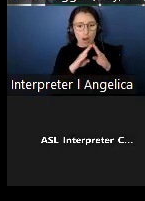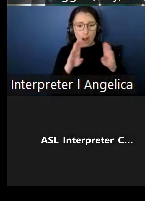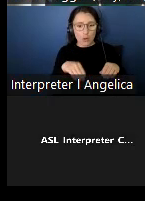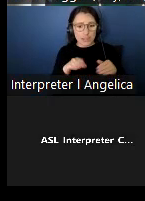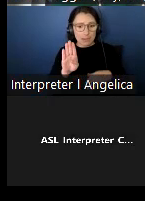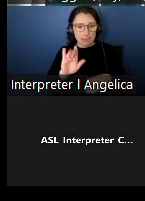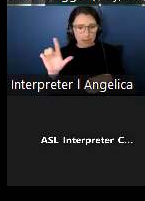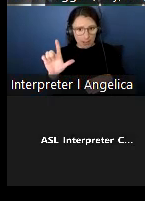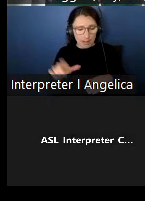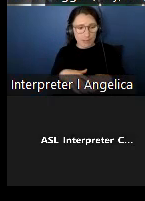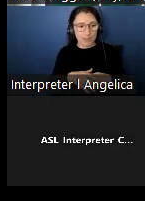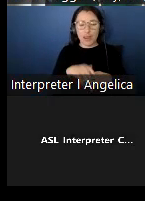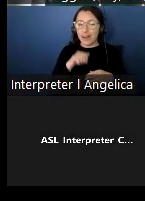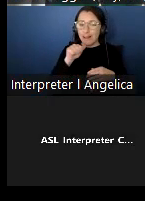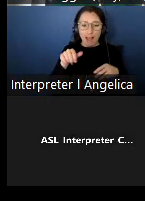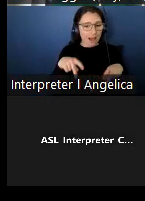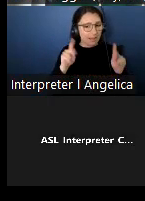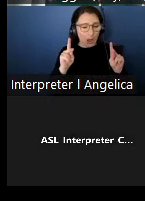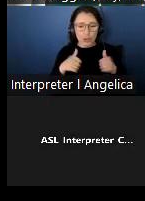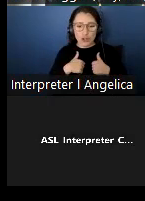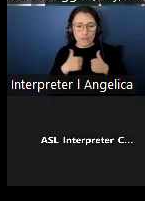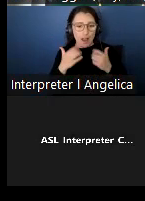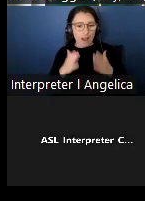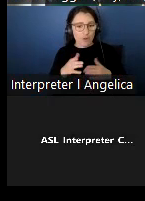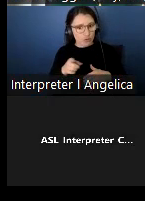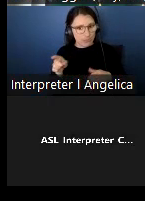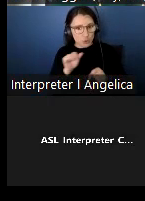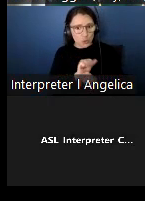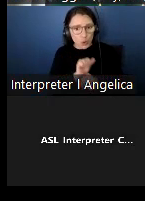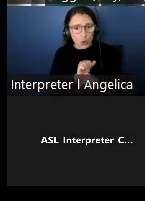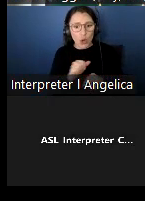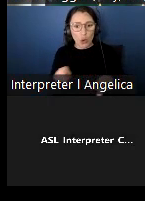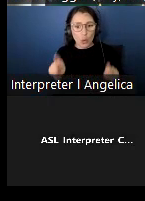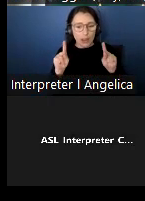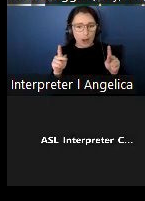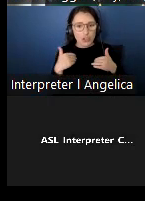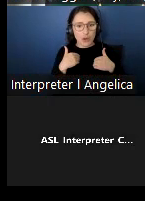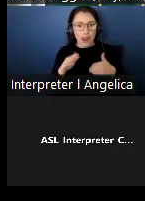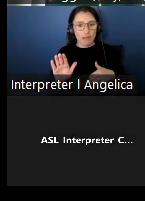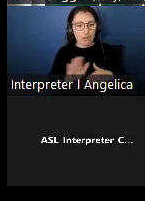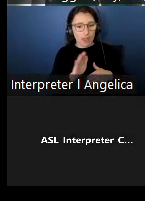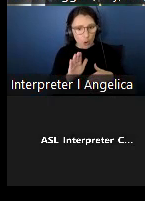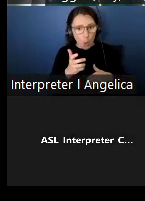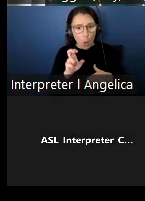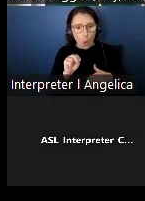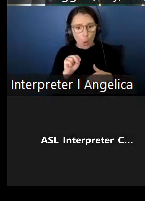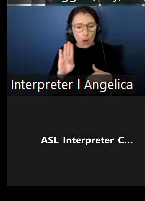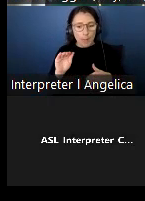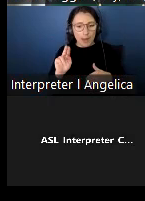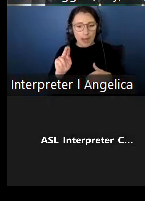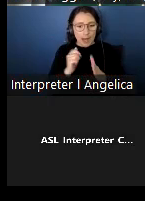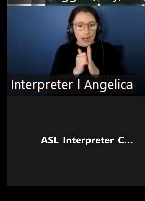one. Not allowing the survivor to work or not allowing them to have their own bank account. This is a big one. So thanks for putting that in there,